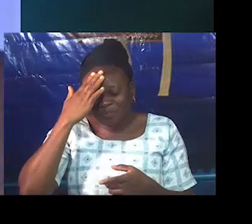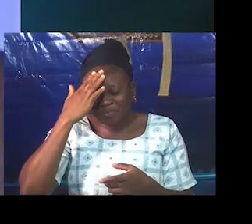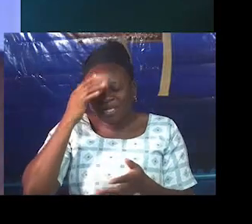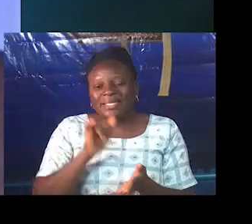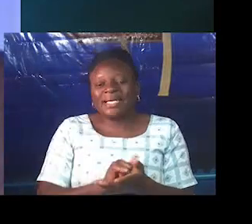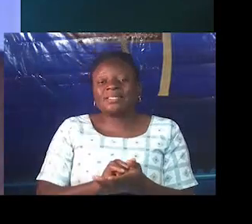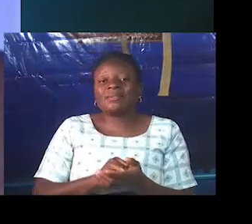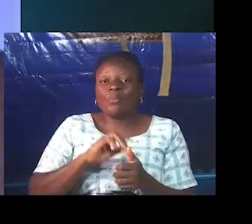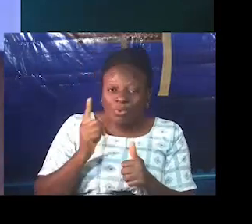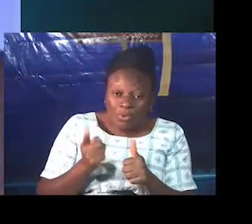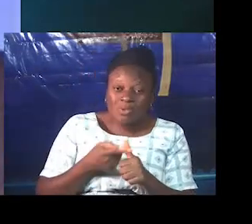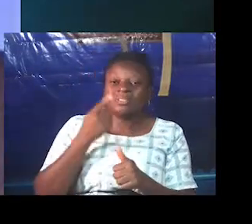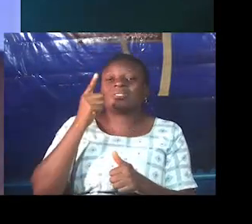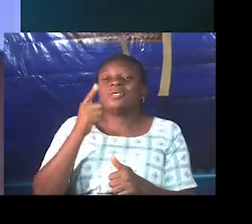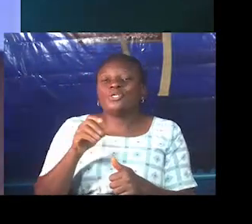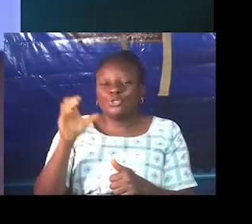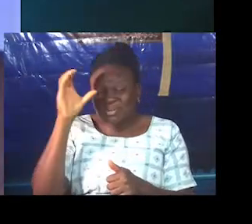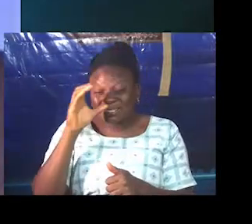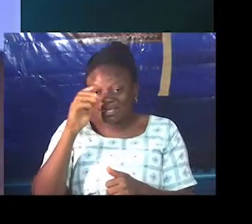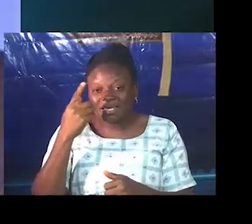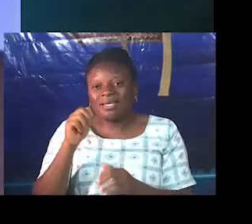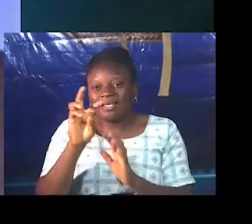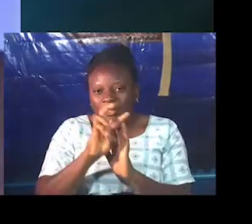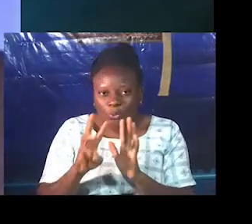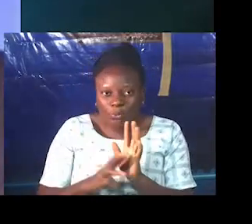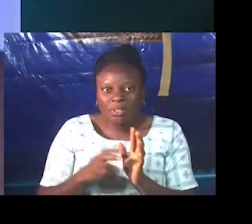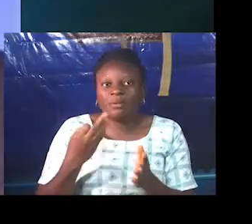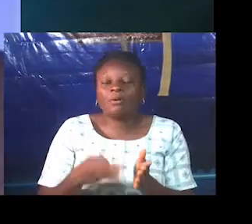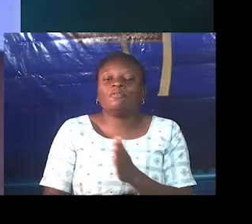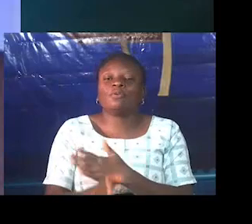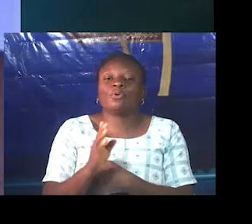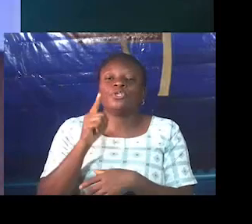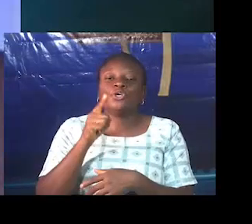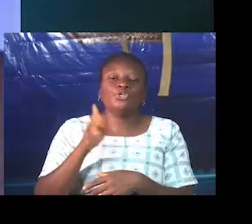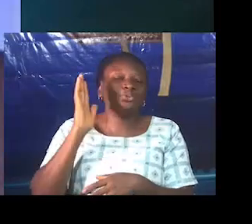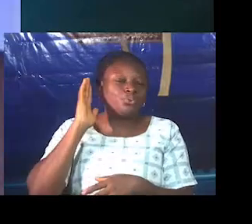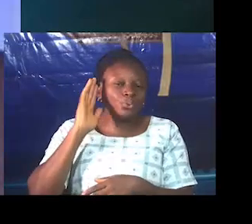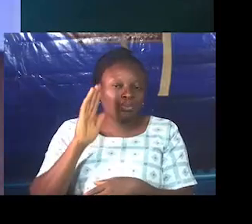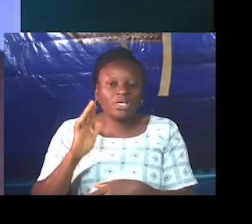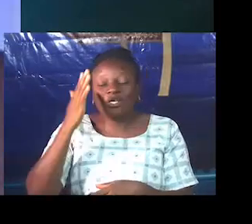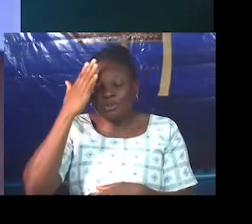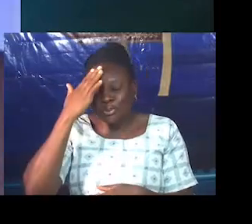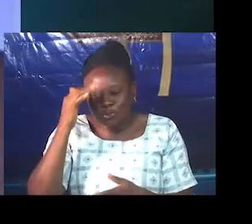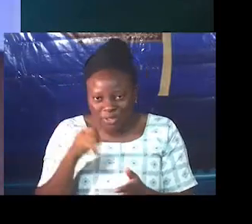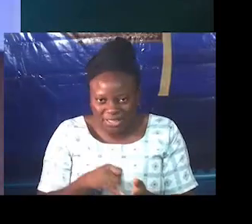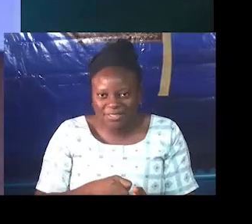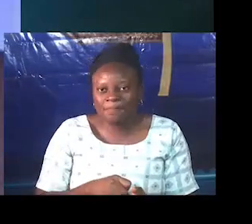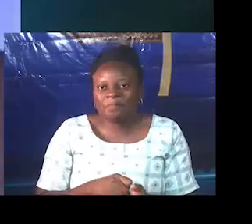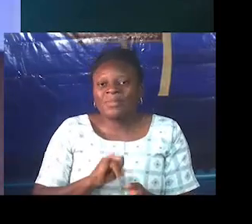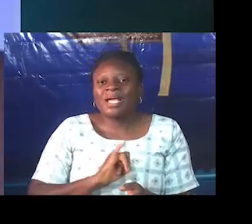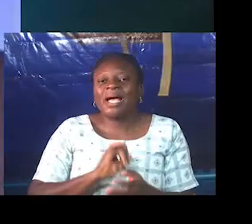God himself is eager to guide you and to speak with you in this. My prayer for you this moment is that you will never miss his